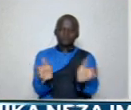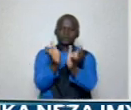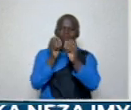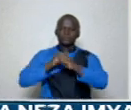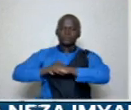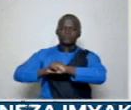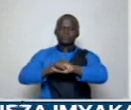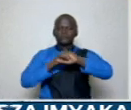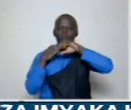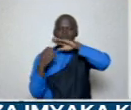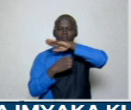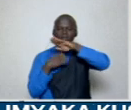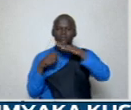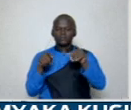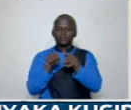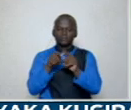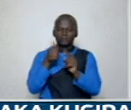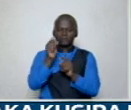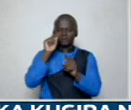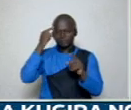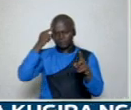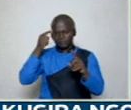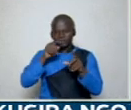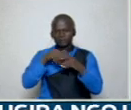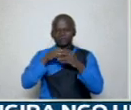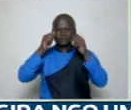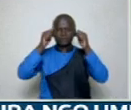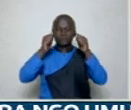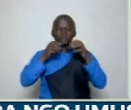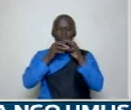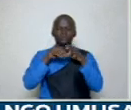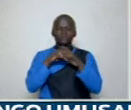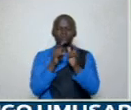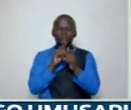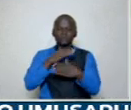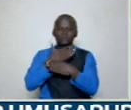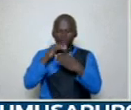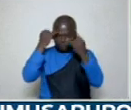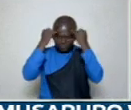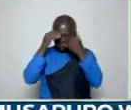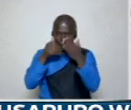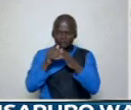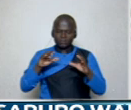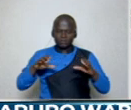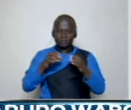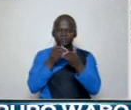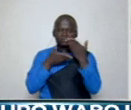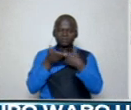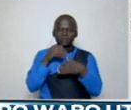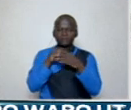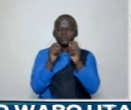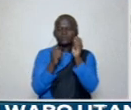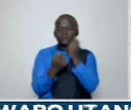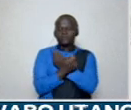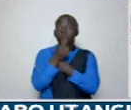kurengera ibidukikije nk'imwe mu ntego y'iri shyaka ibiro babigarutseho mu nama nyunguranabitekerezo yabahuje baganira ku